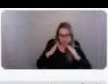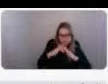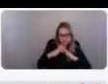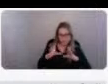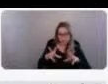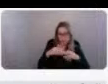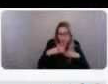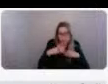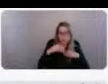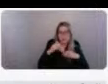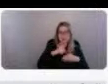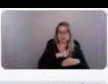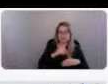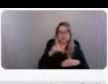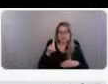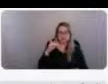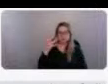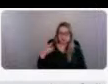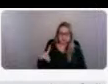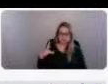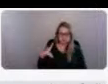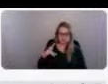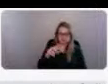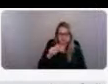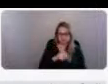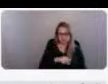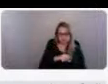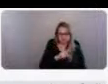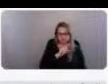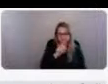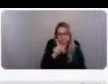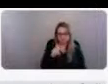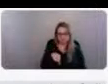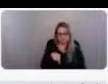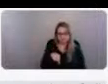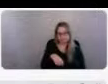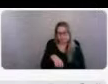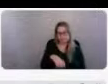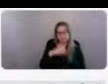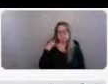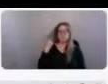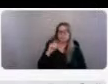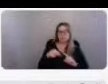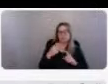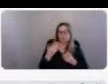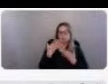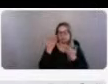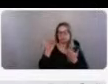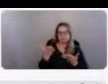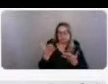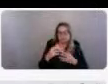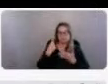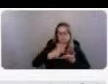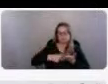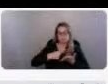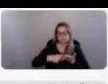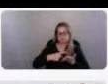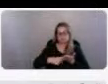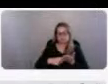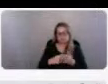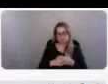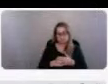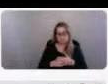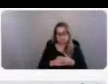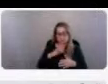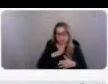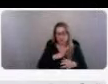legislative district 17 in tucson when the proposal for this district was introduced and discussed by the commissioners on